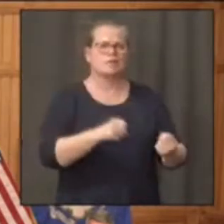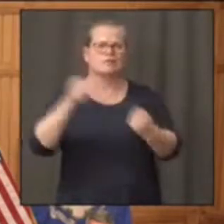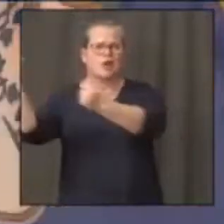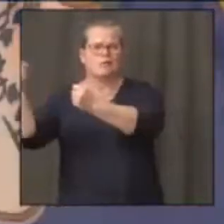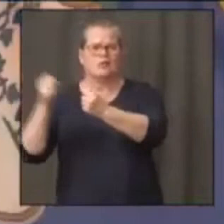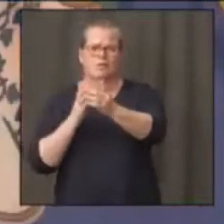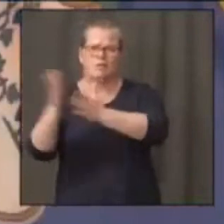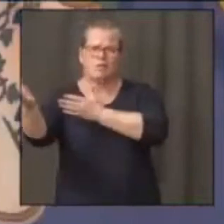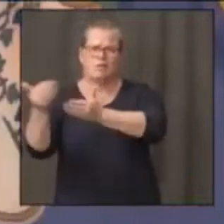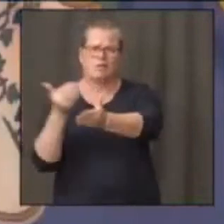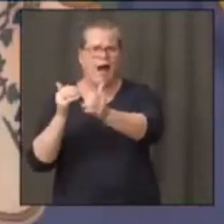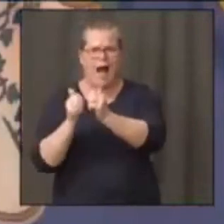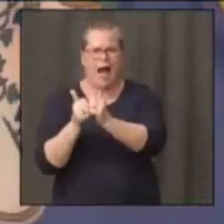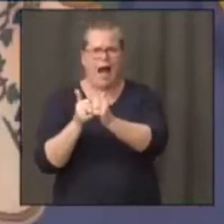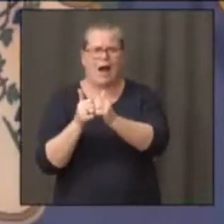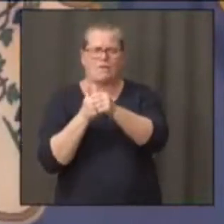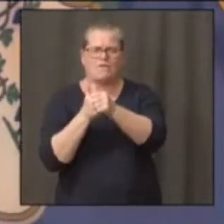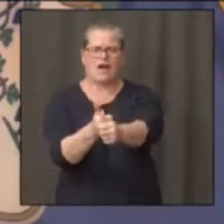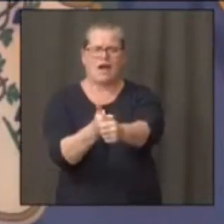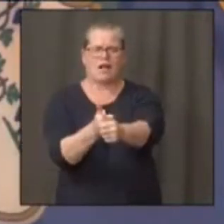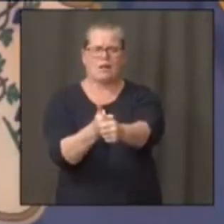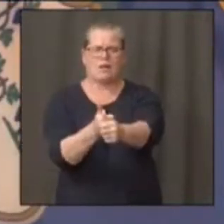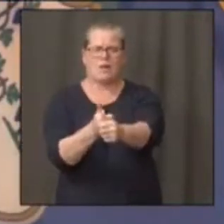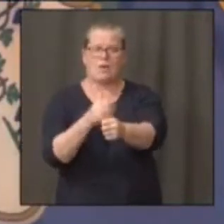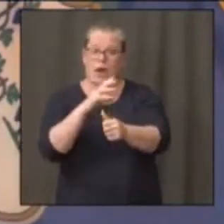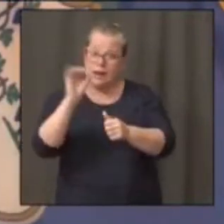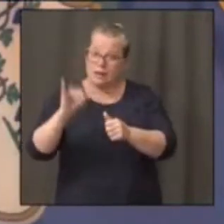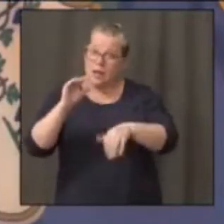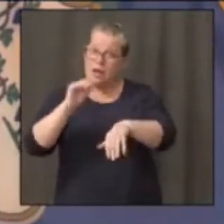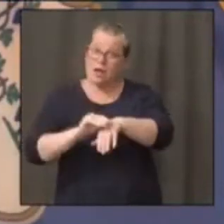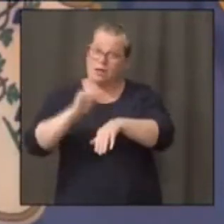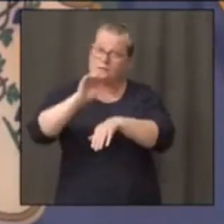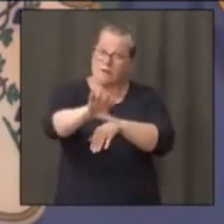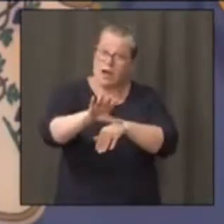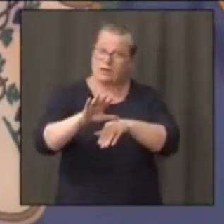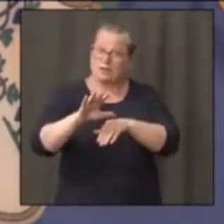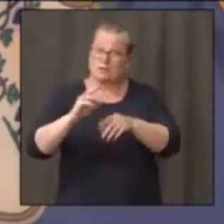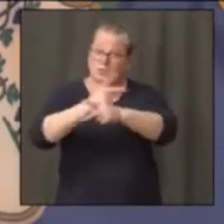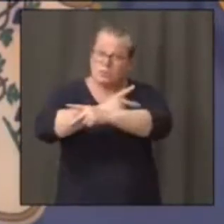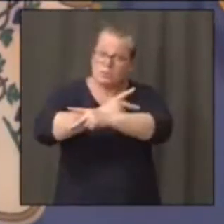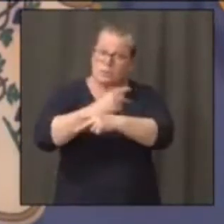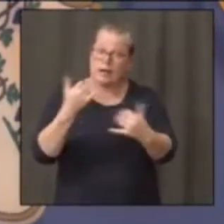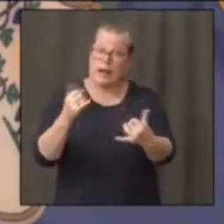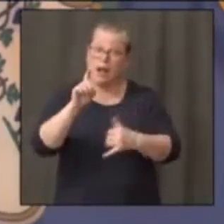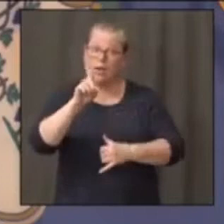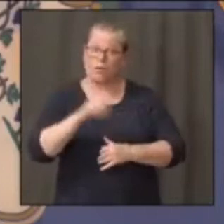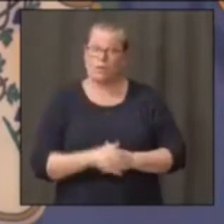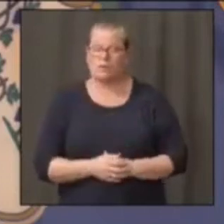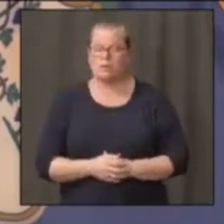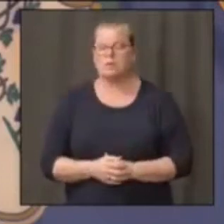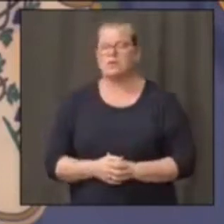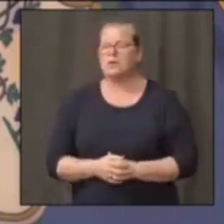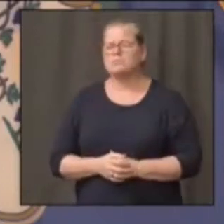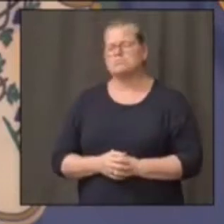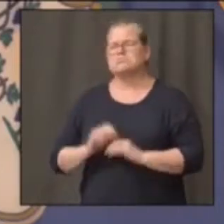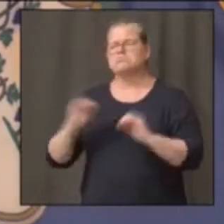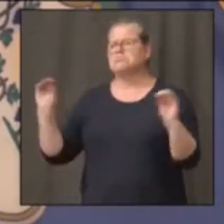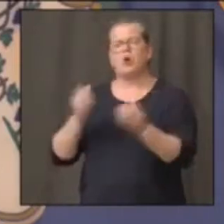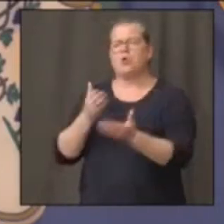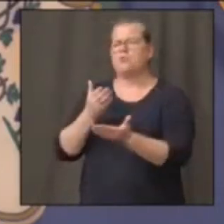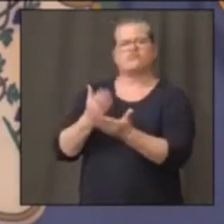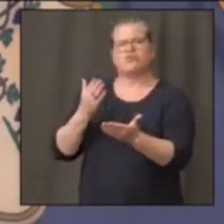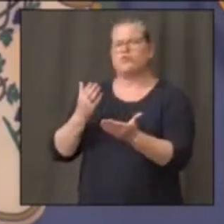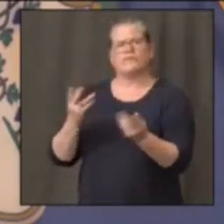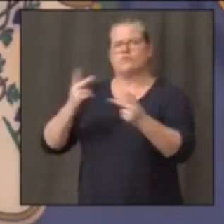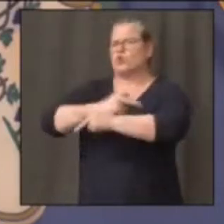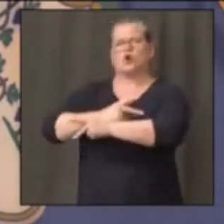No, there's no indication that it's up. And as we suggested, we wanted to make sure that we could at least get our forms in front of drivers as well